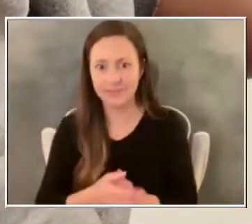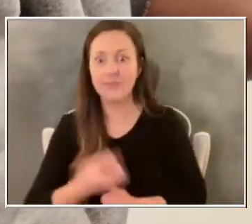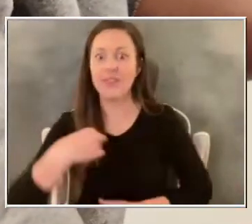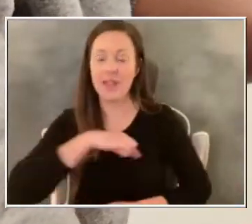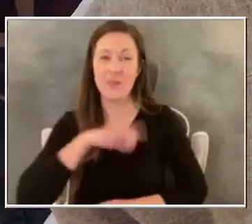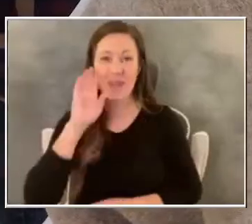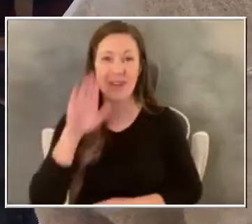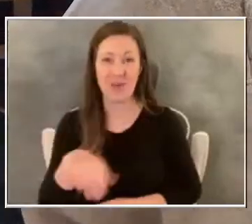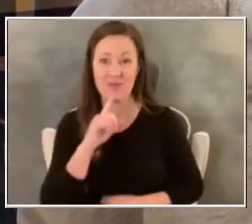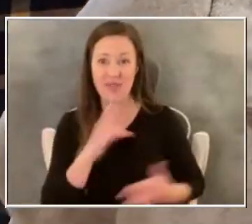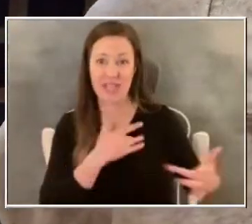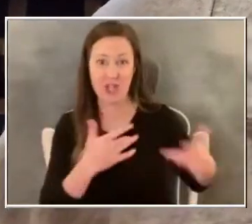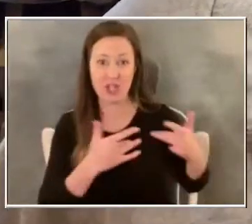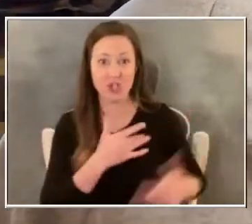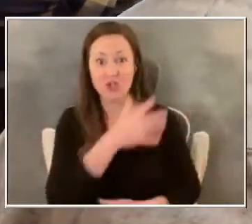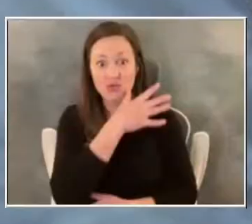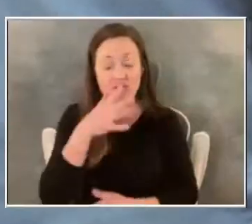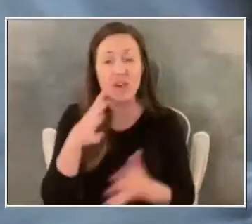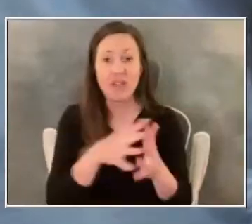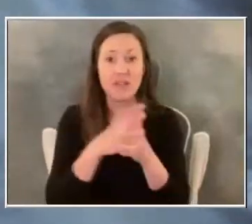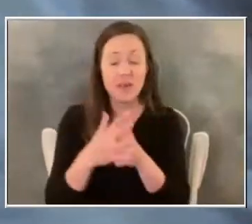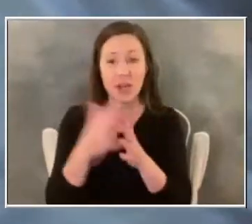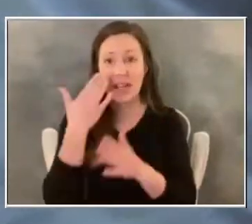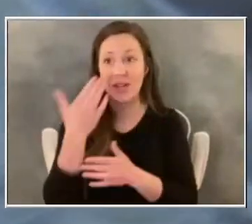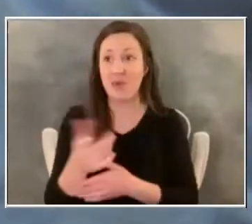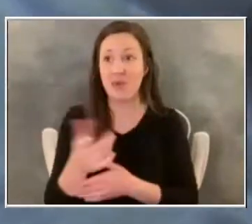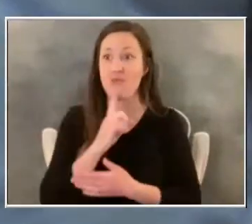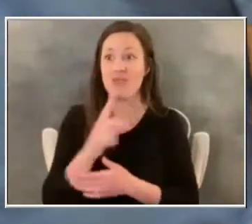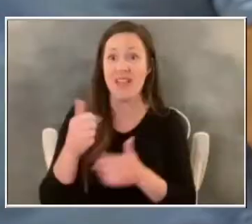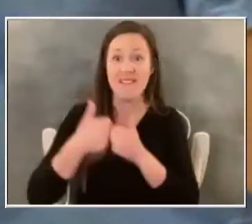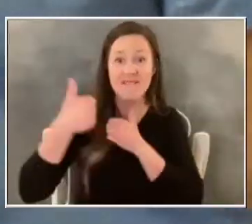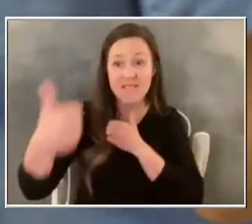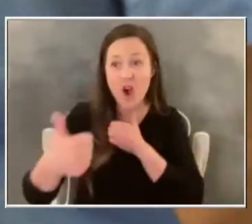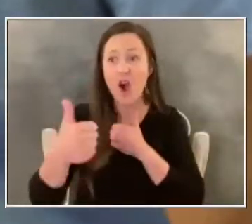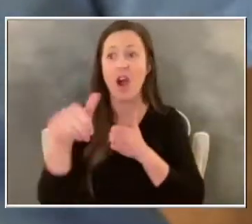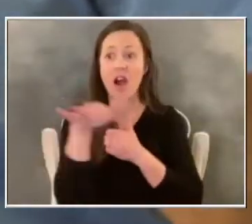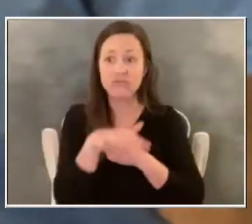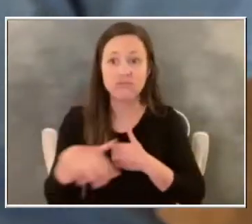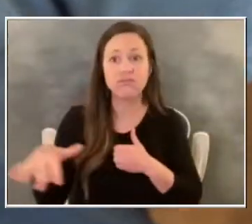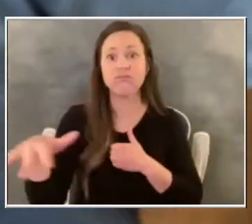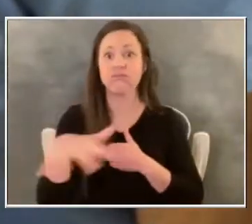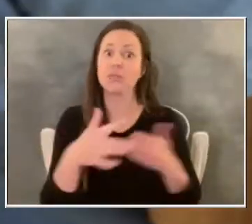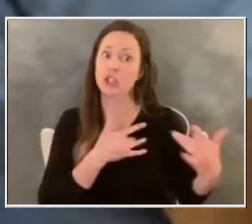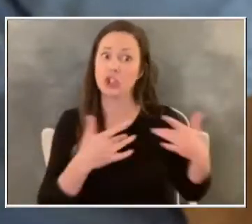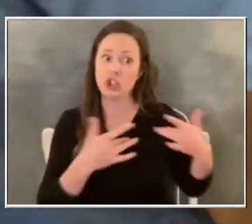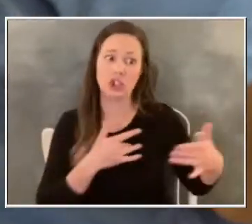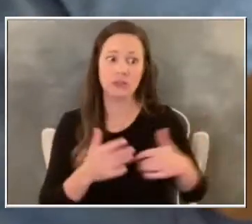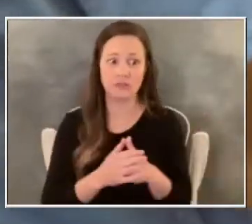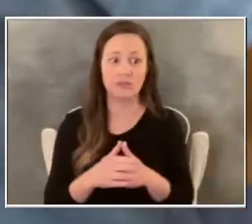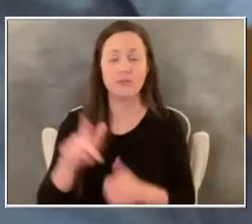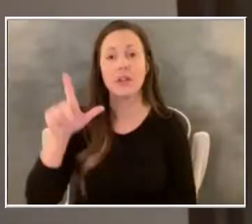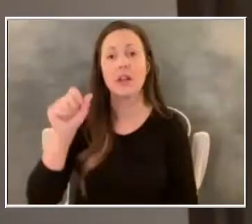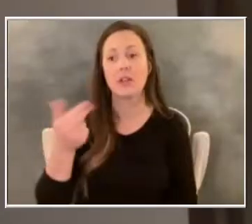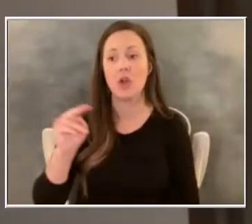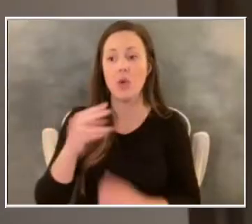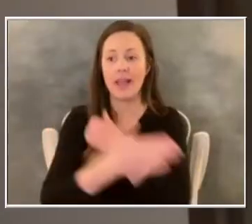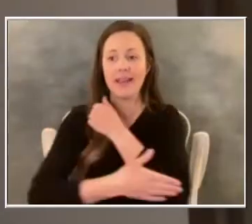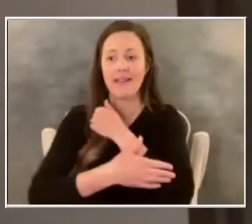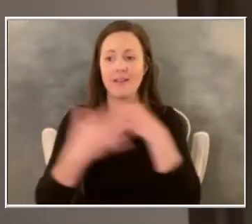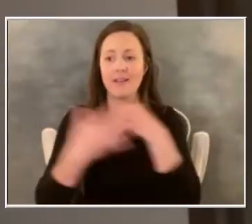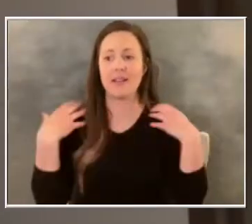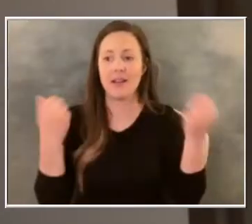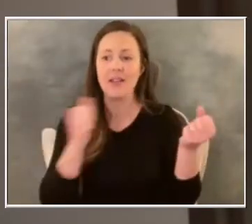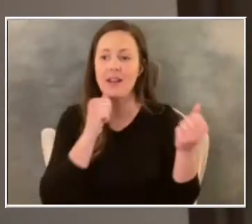rural America. Things are far and few between, so it is a concern. Logan County Health no longer has maternity care. There's been many